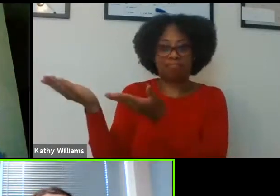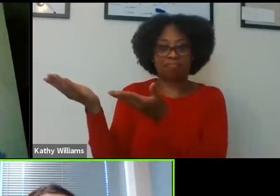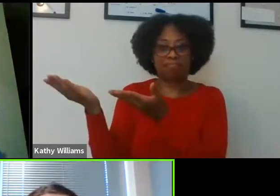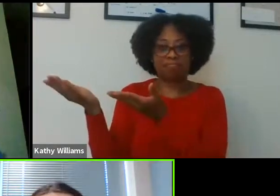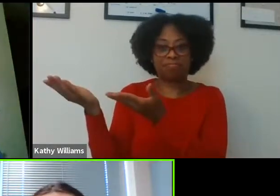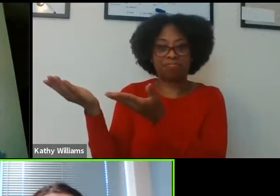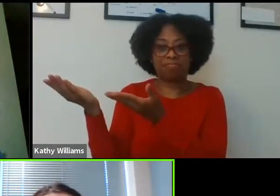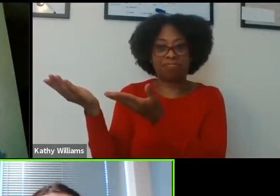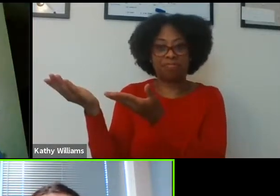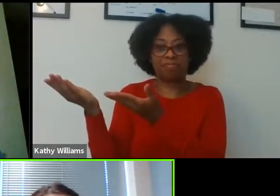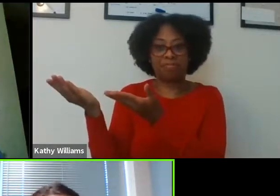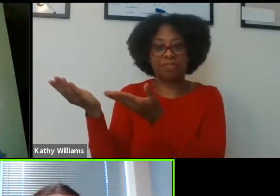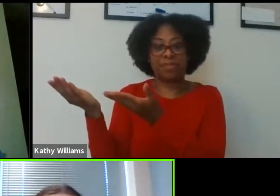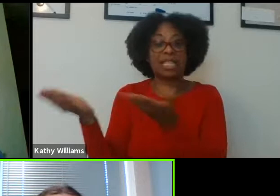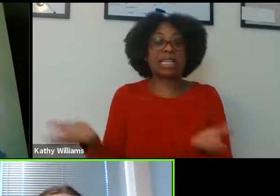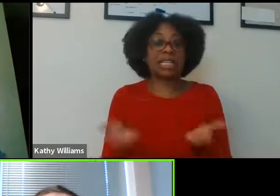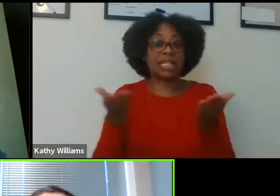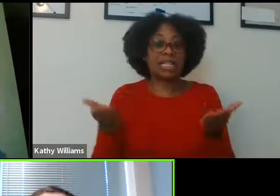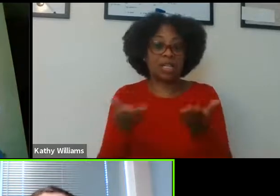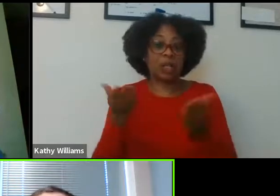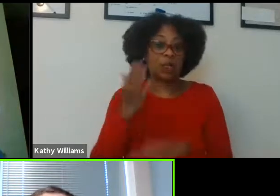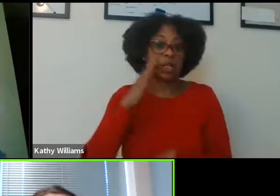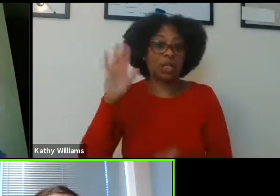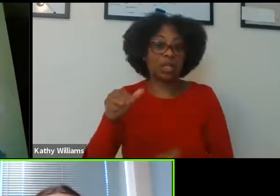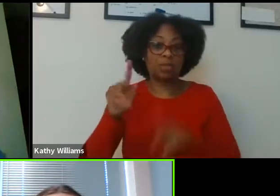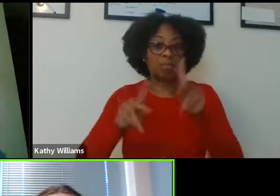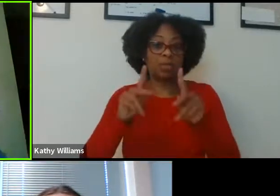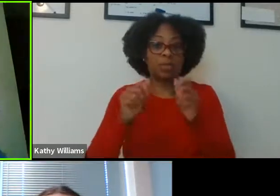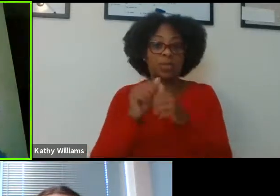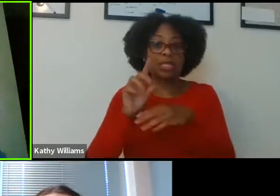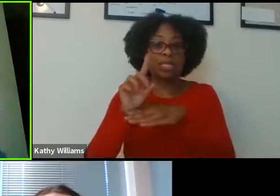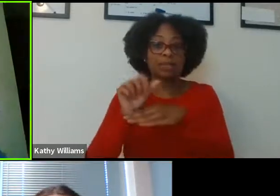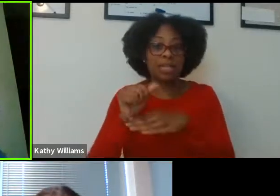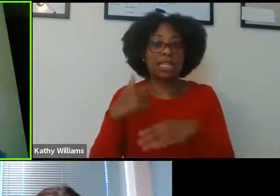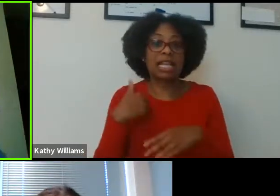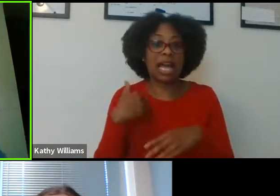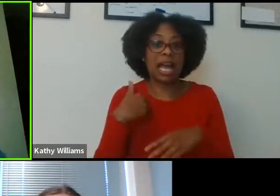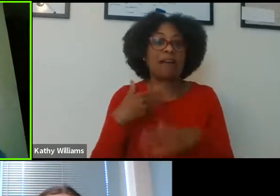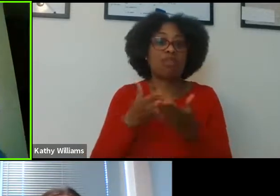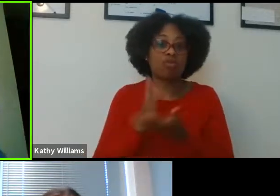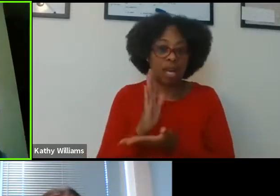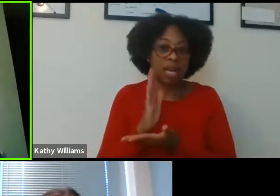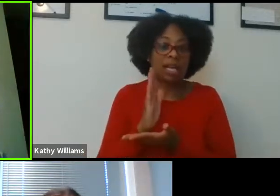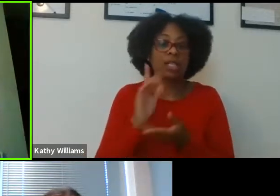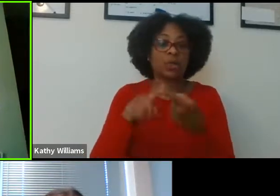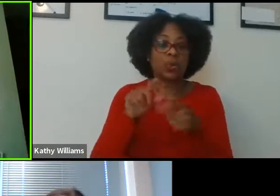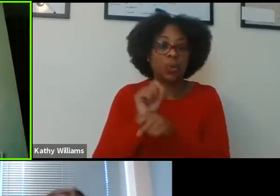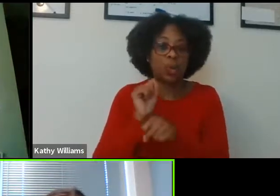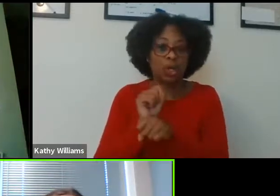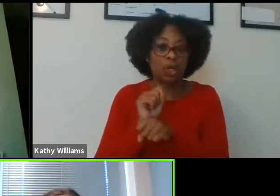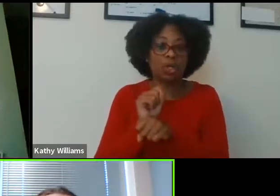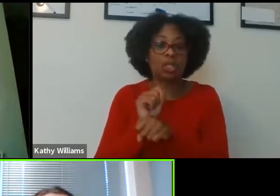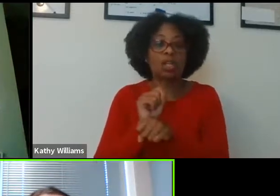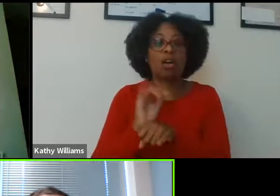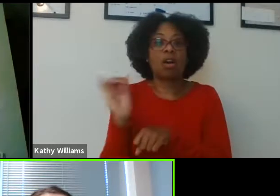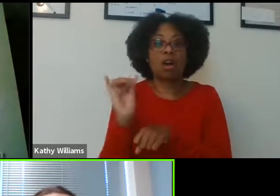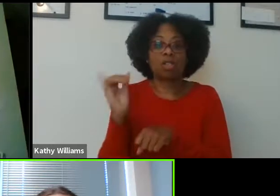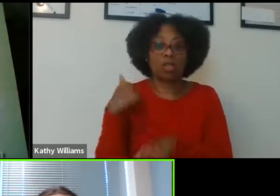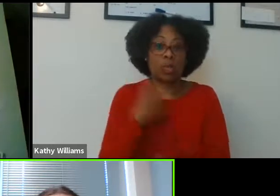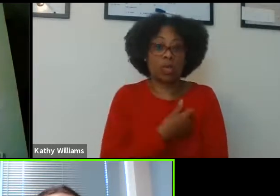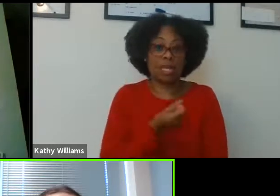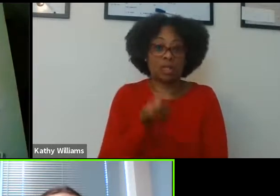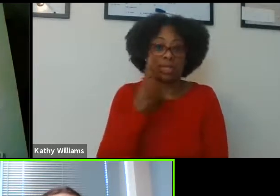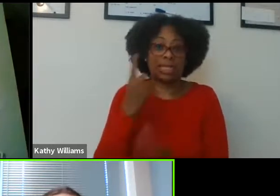So at dLCV, we know that people with disabilities have a right to work, and we understand